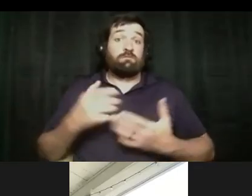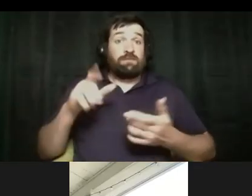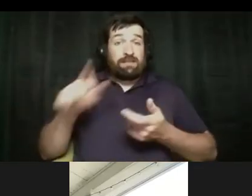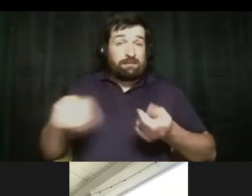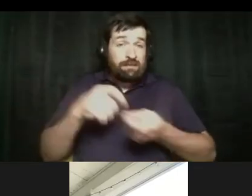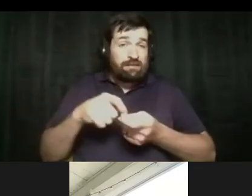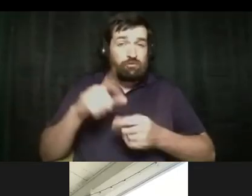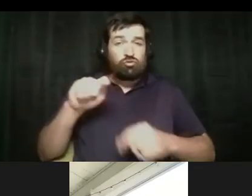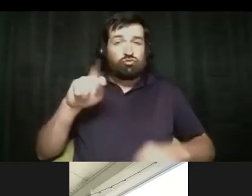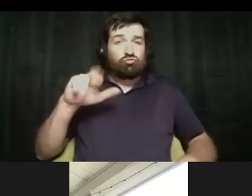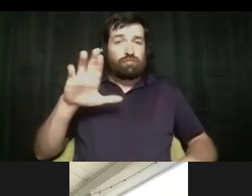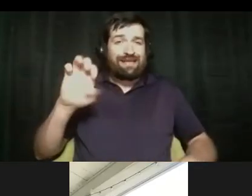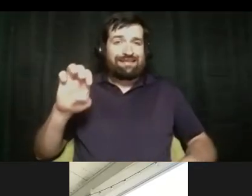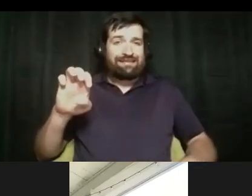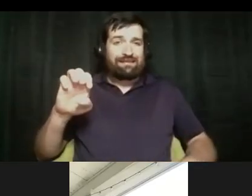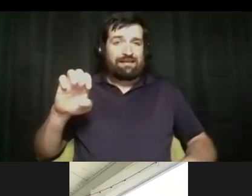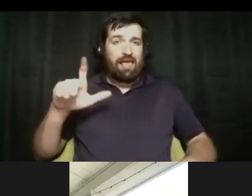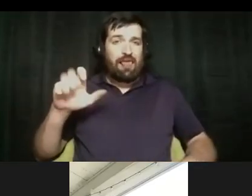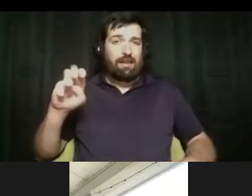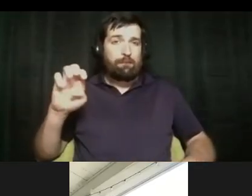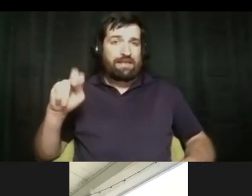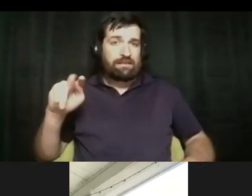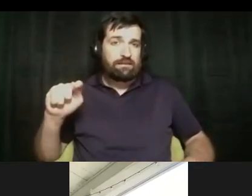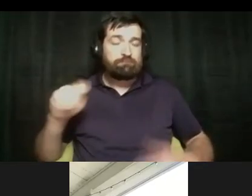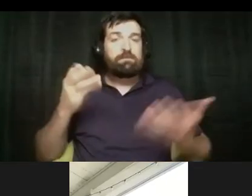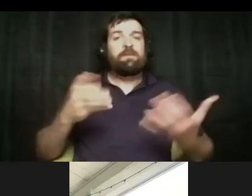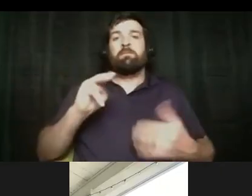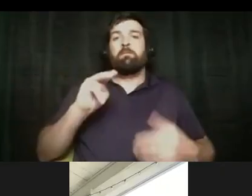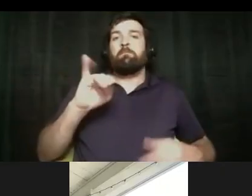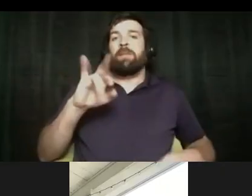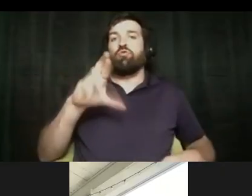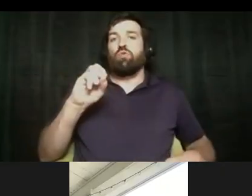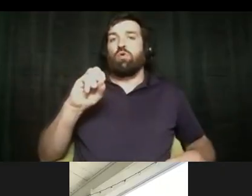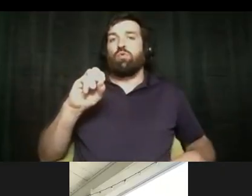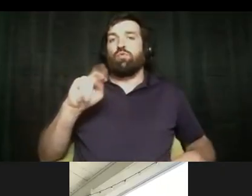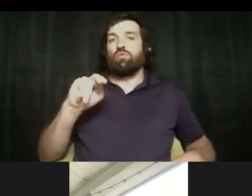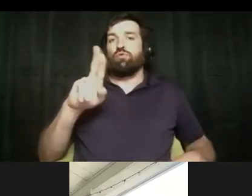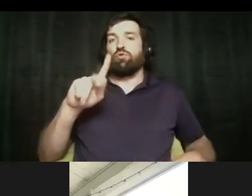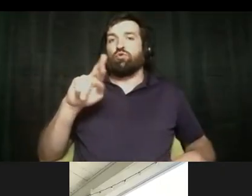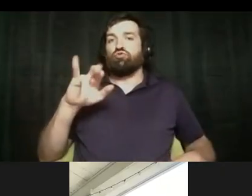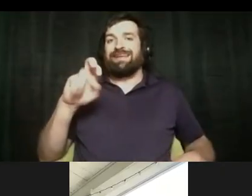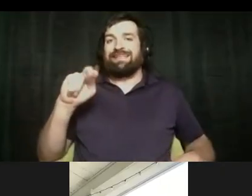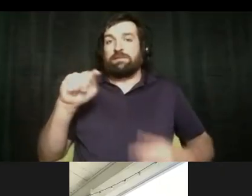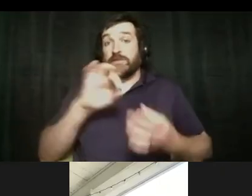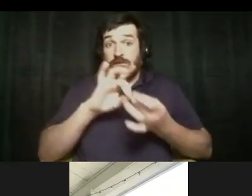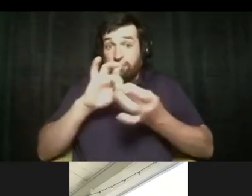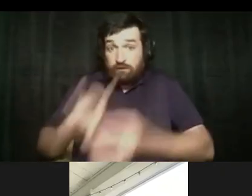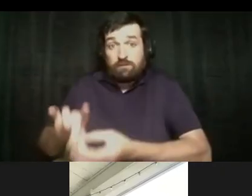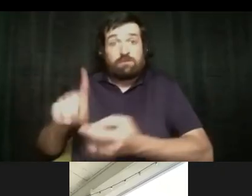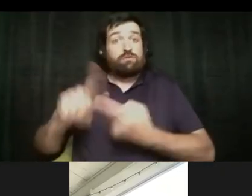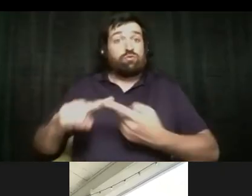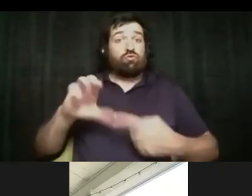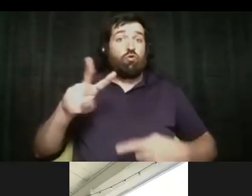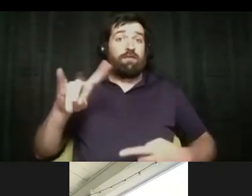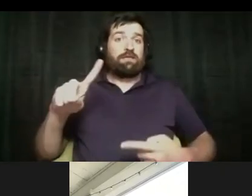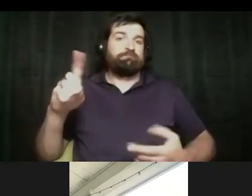for example? Is there a micronutrient that is connected with risk of COVID? Not that I'm aware of. There